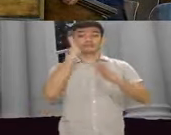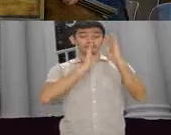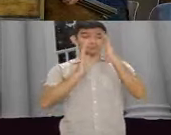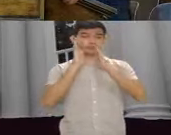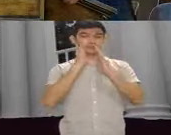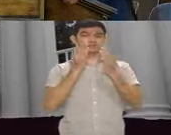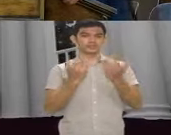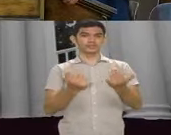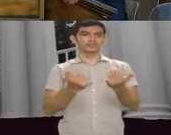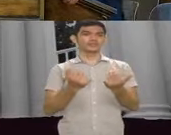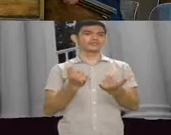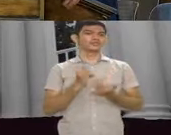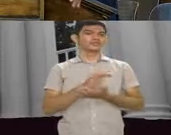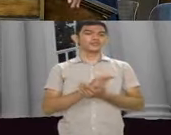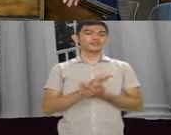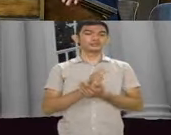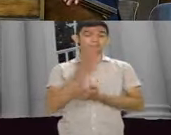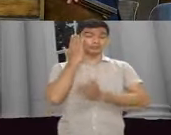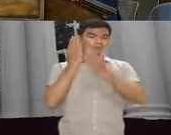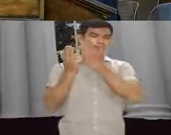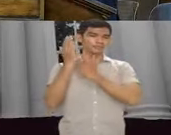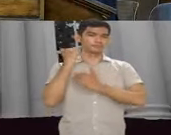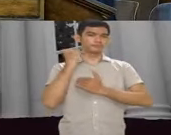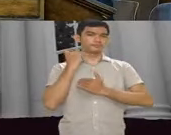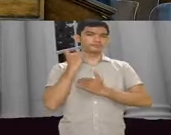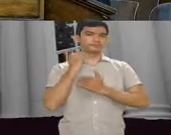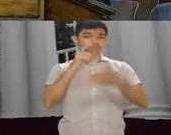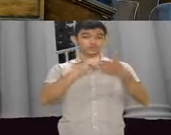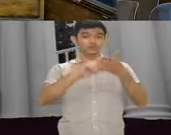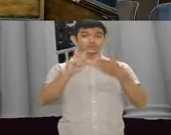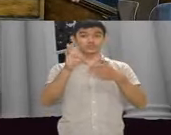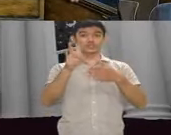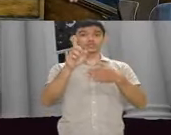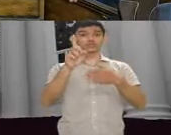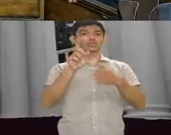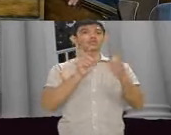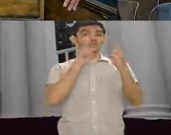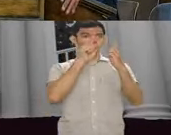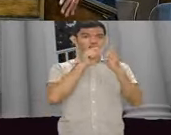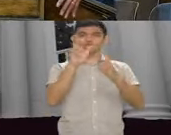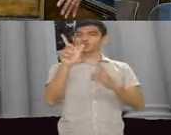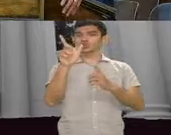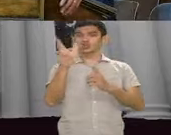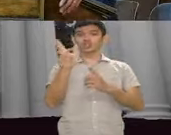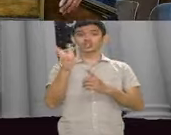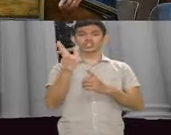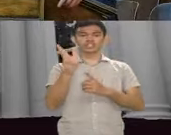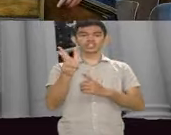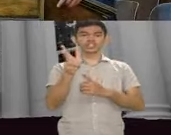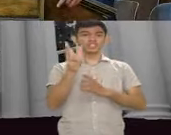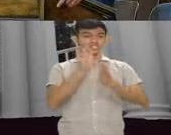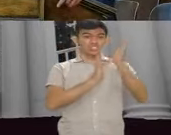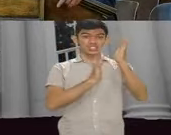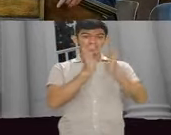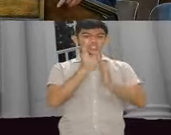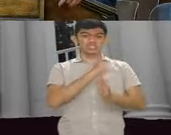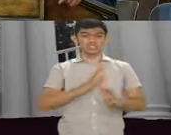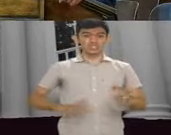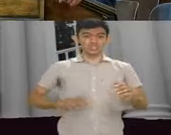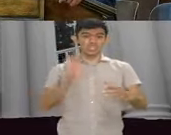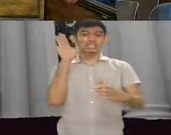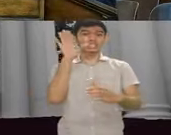case during that time. And then, in verse number 21 to 30, Jesus was accused of being